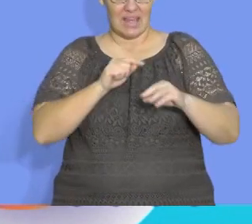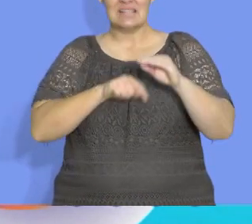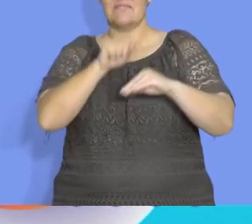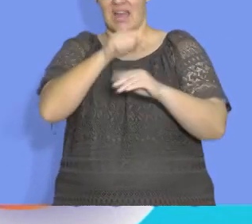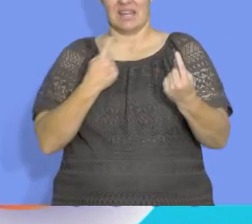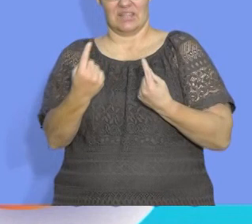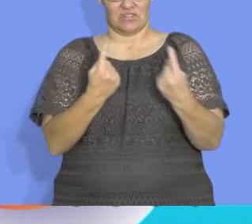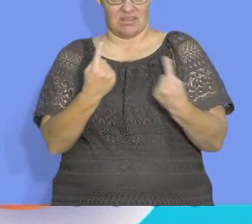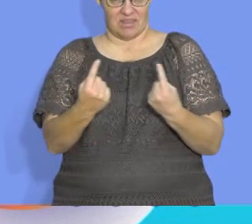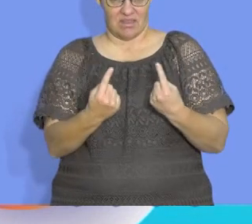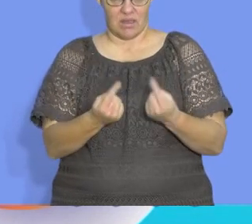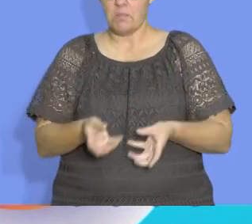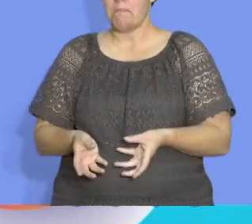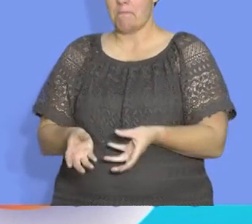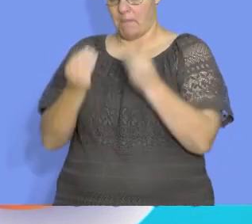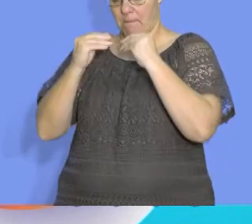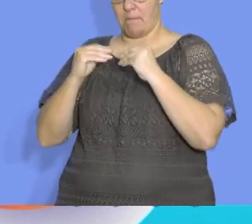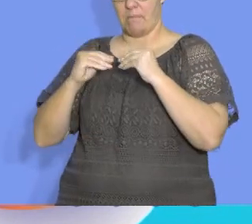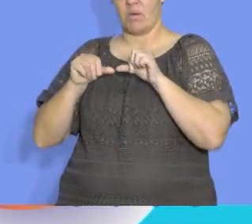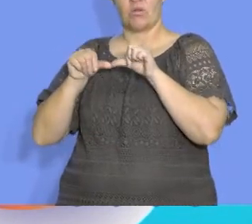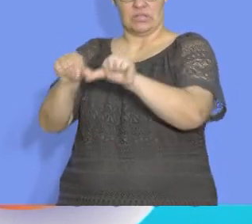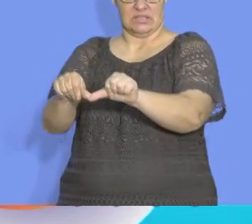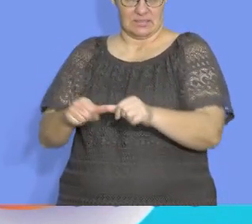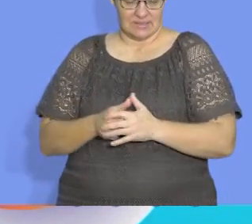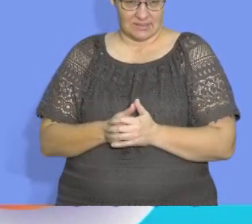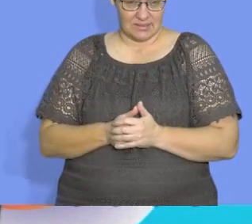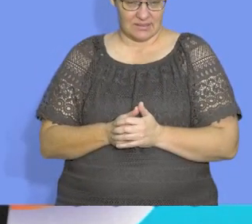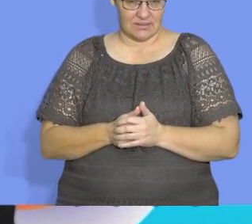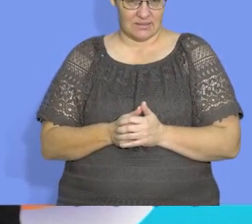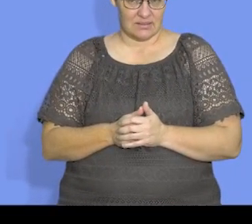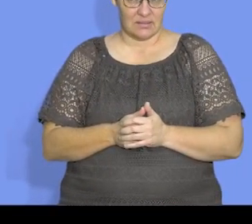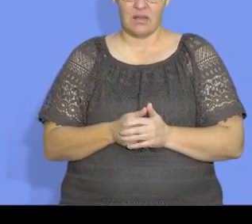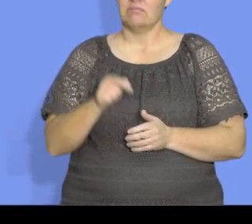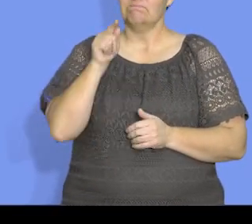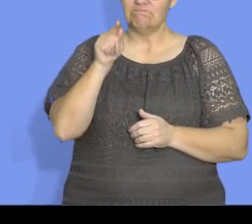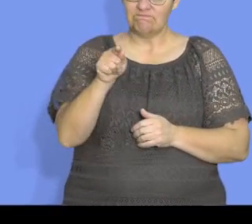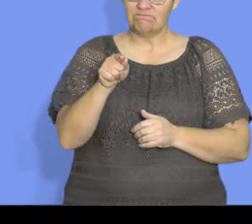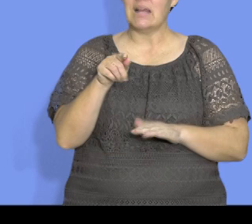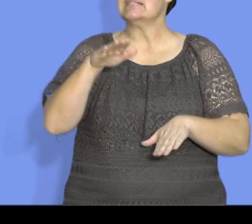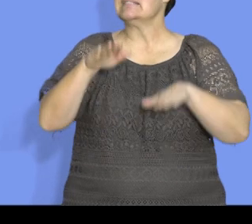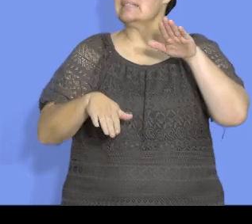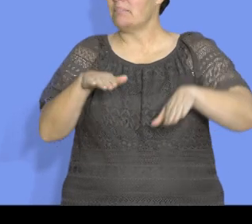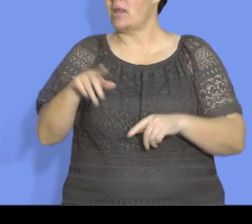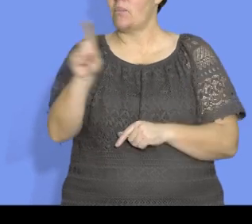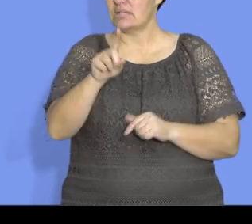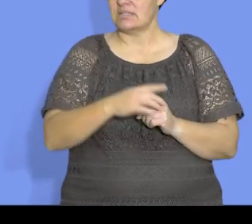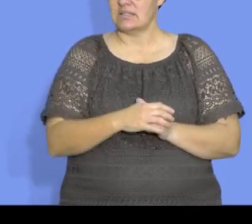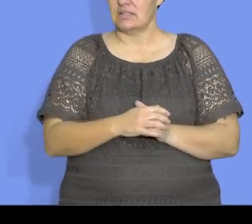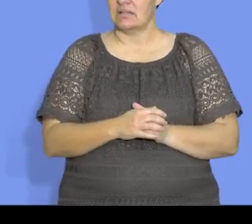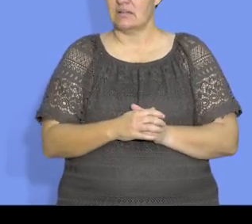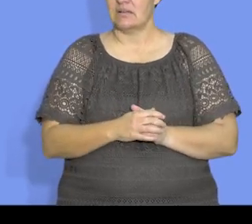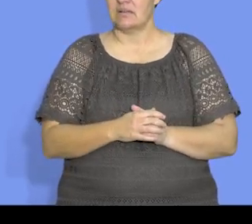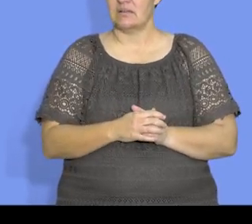and gives you a constant? Now, I'm sure that you'll see that that's very similar to the ideas